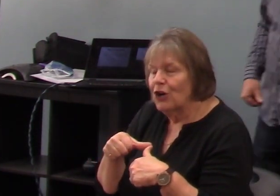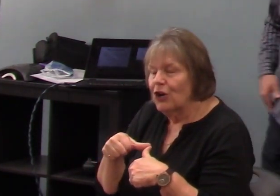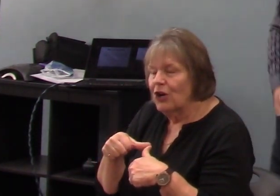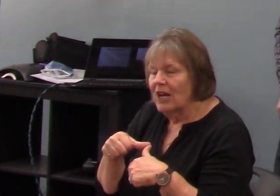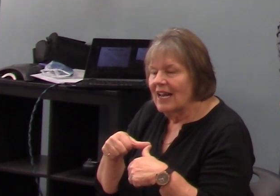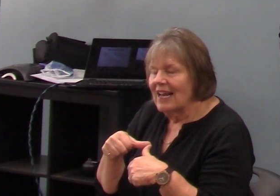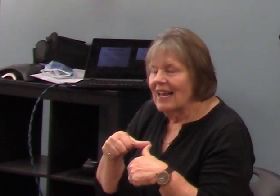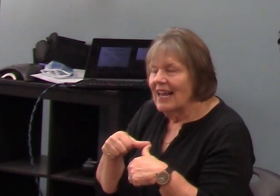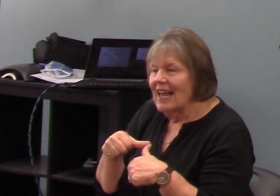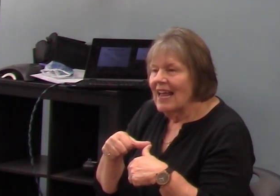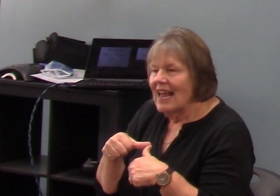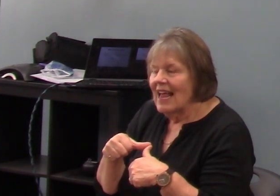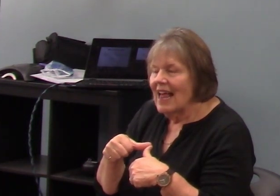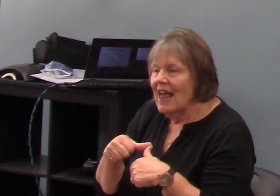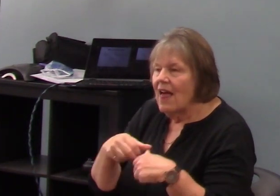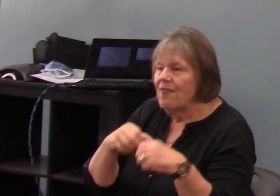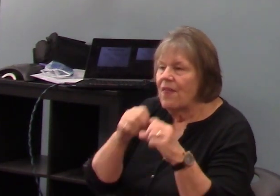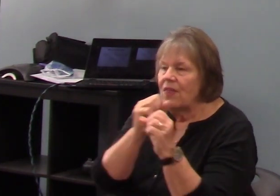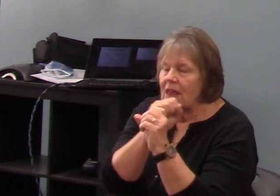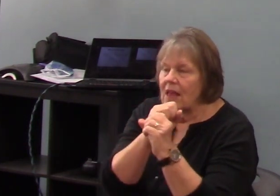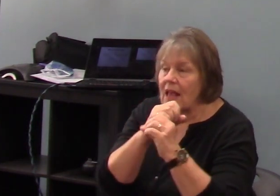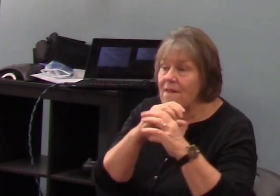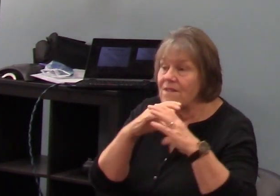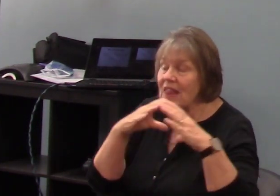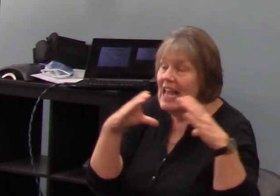that the inflation actually doesn't have any evidence for it at all.